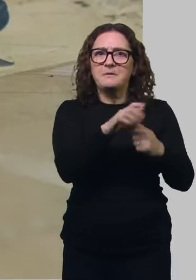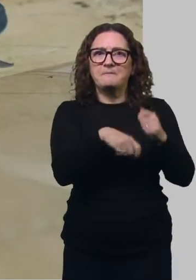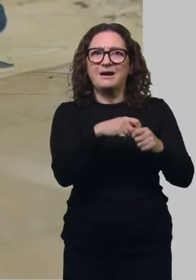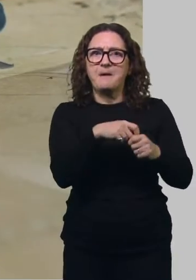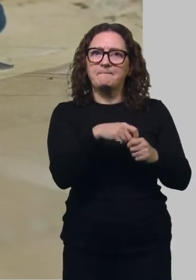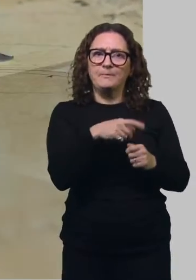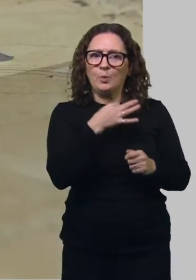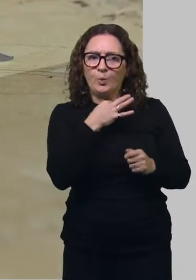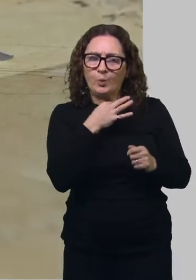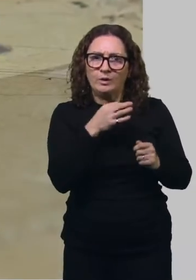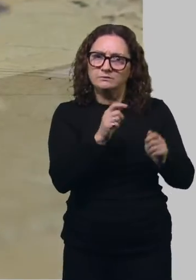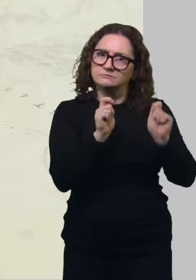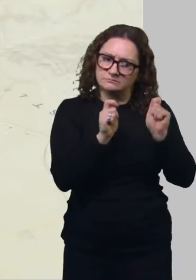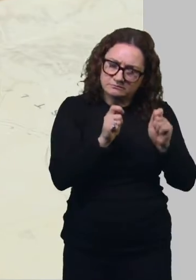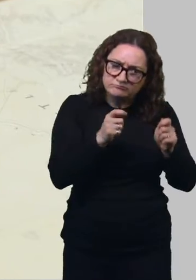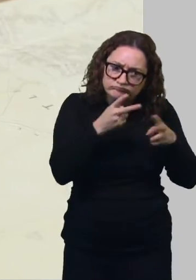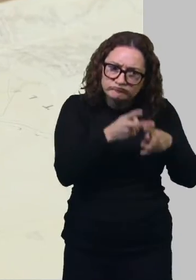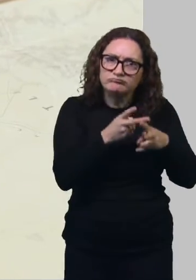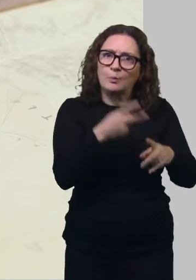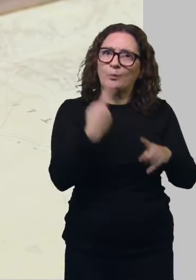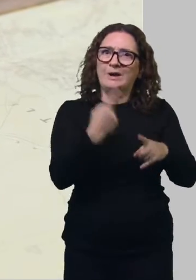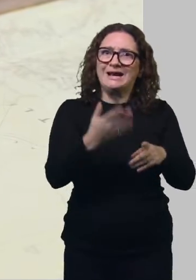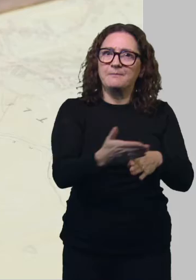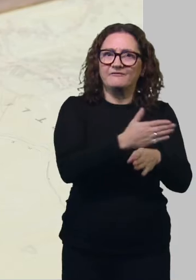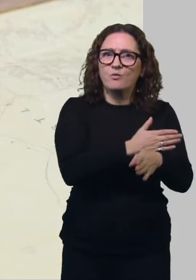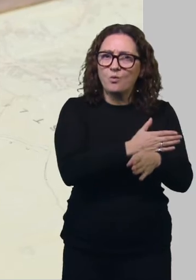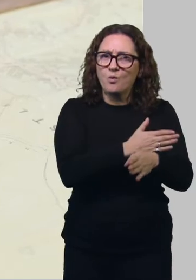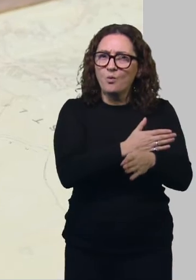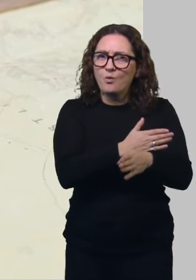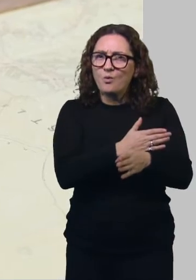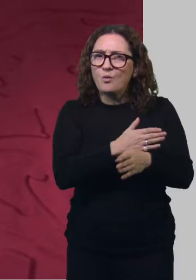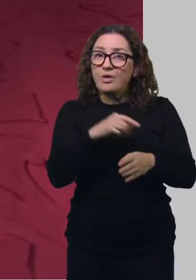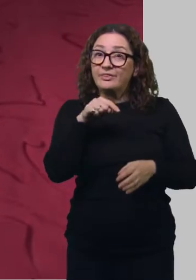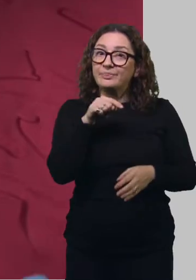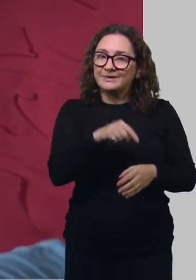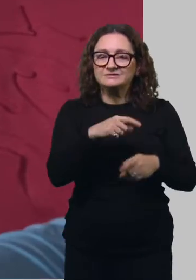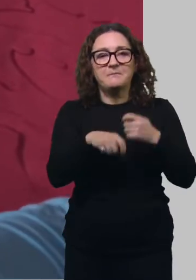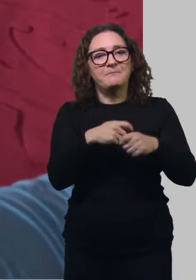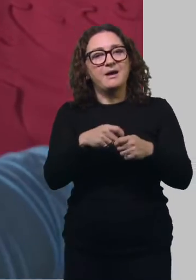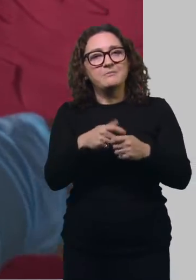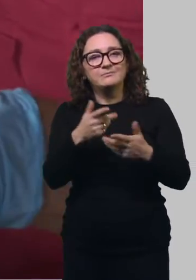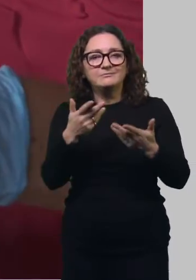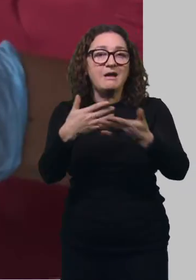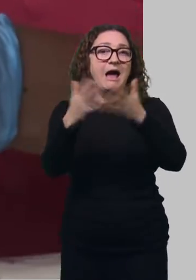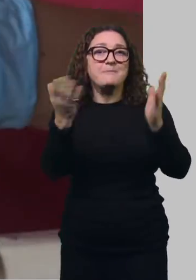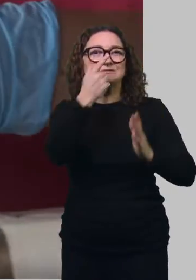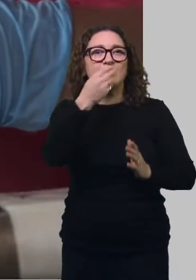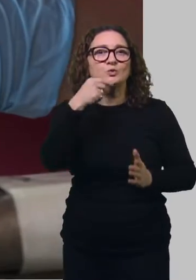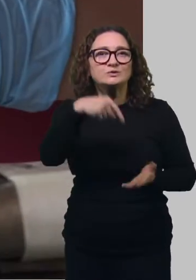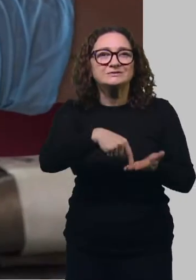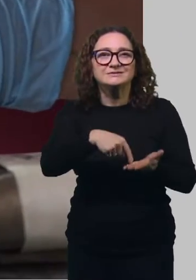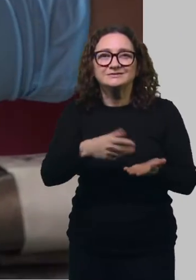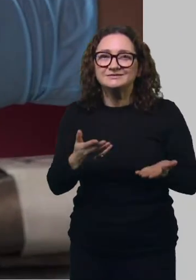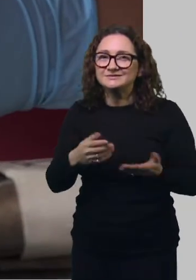driving force behind what we decide to treat is making the collection accessible to everyone. An example of conservation practice is